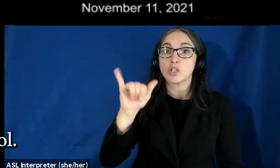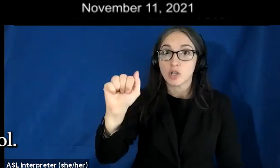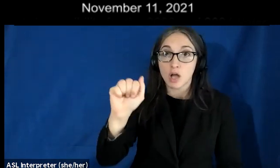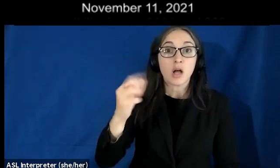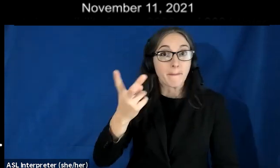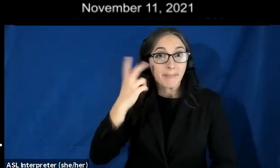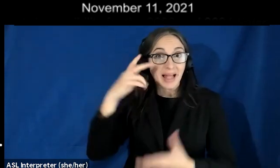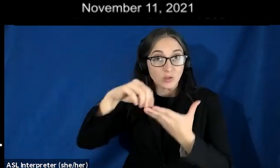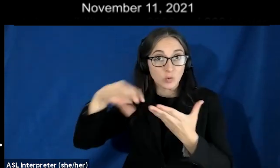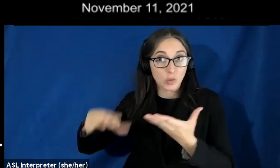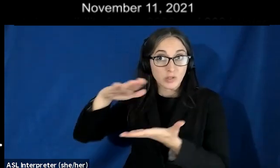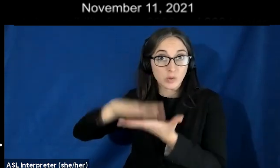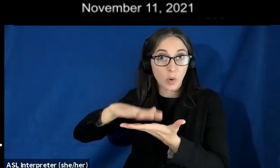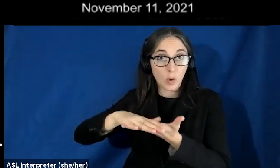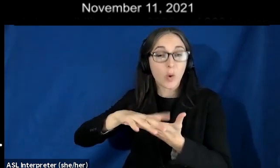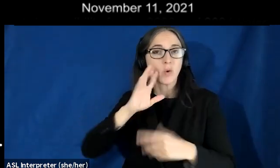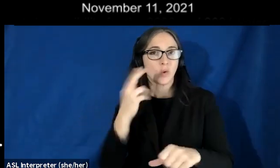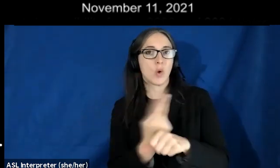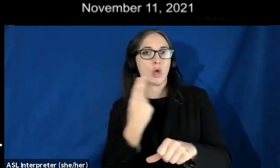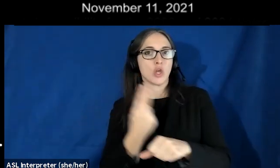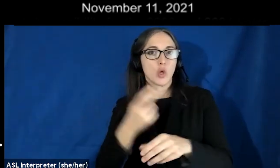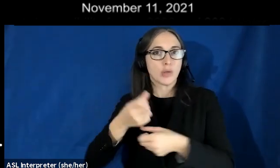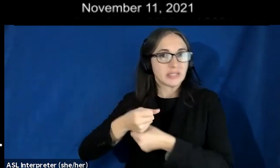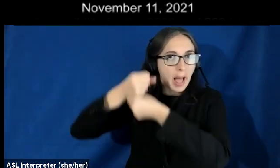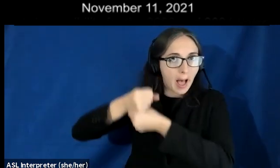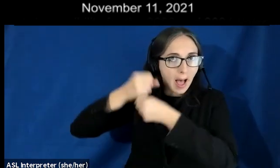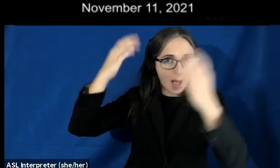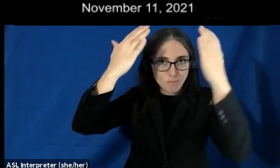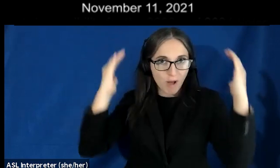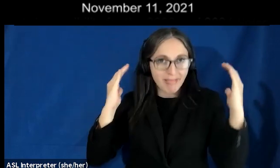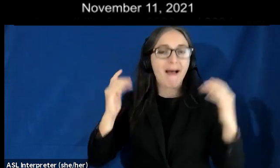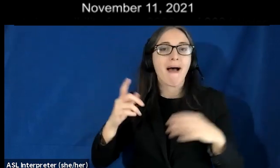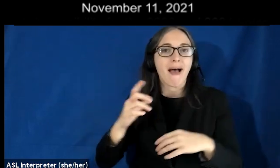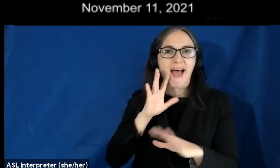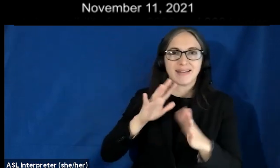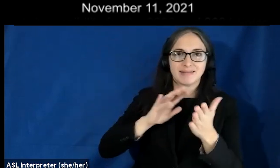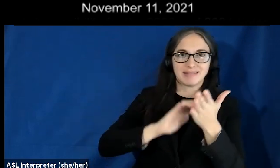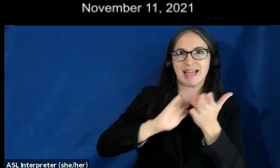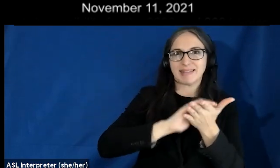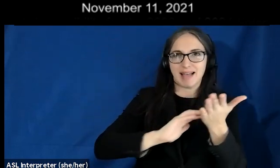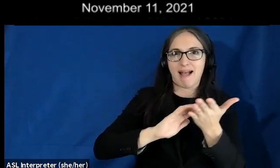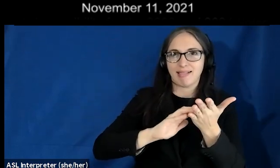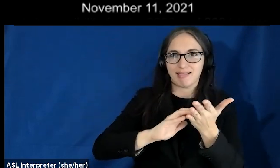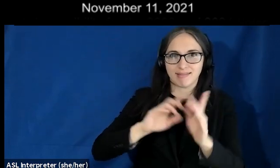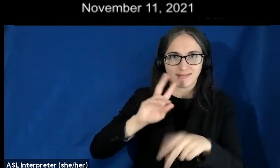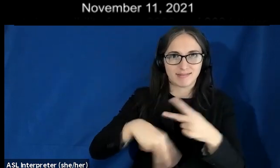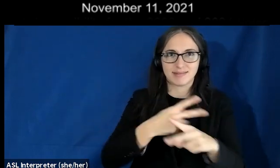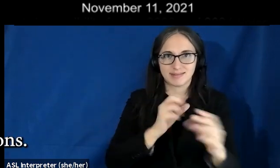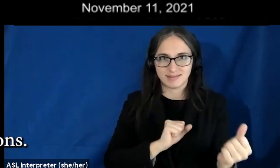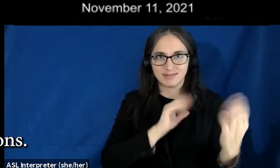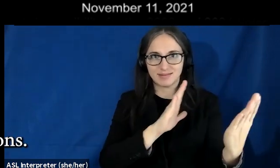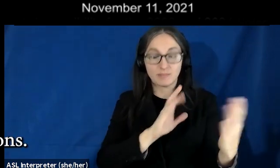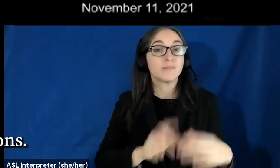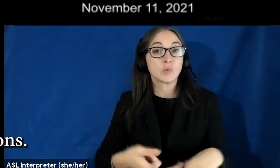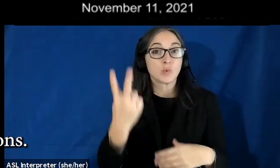student school, I used umbrella and tactile styles. These two suggestions